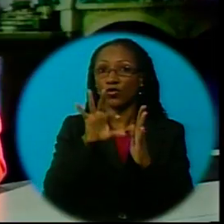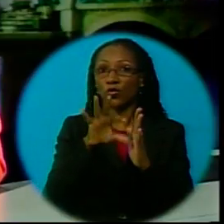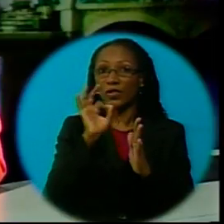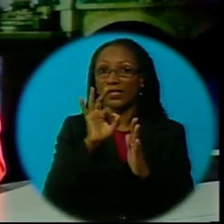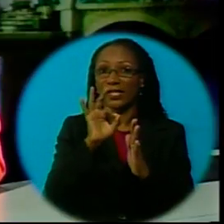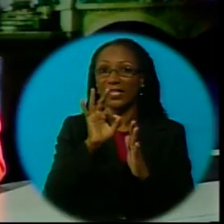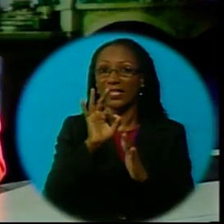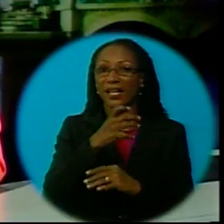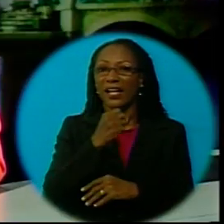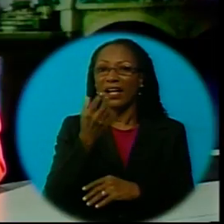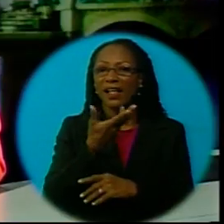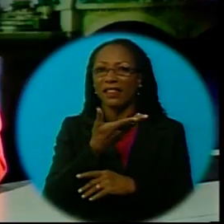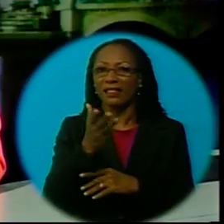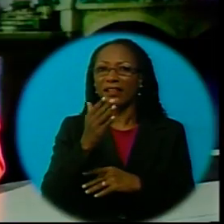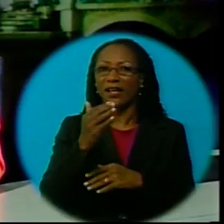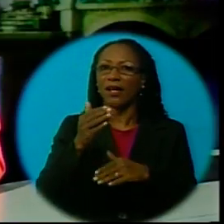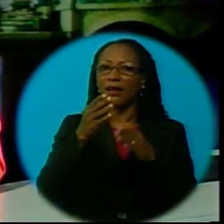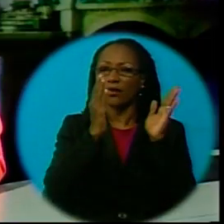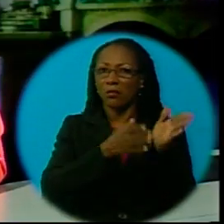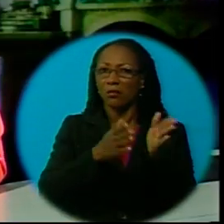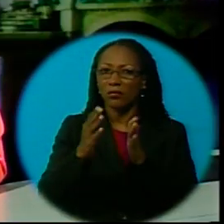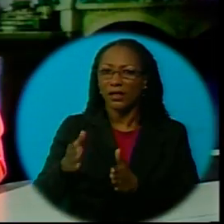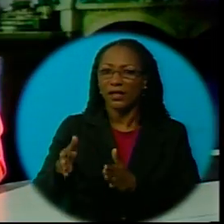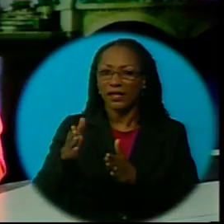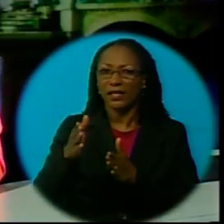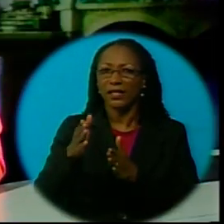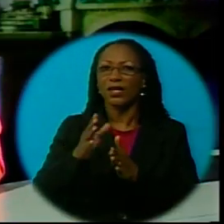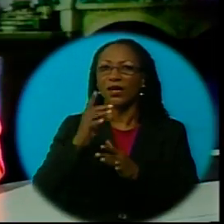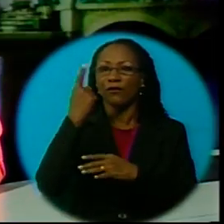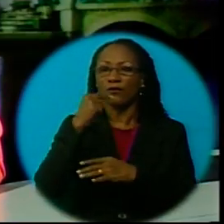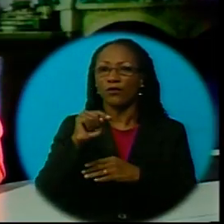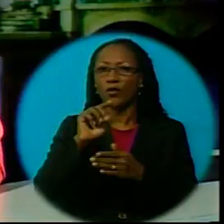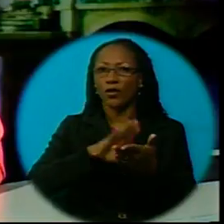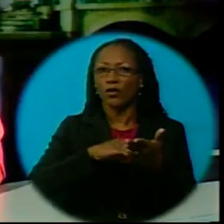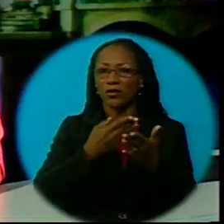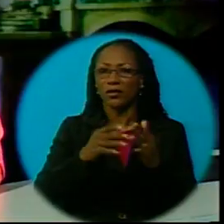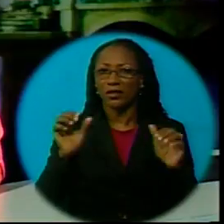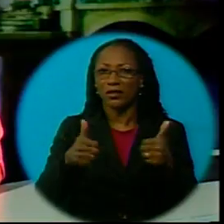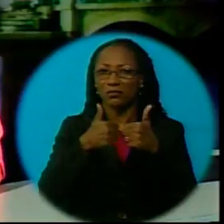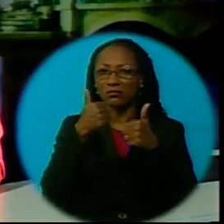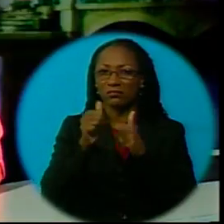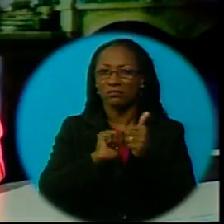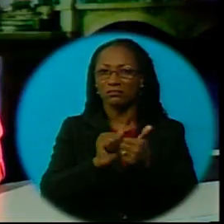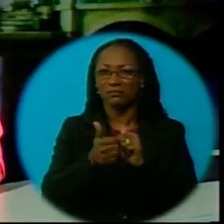an orientation process in preparation for the culinary clash.